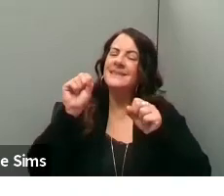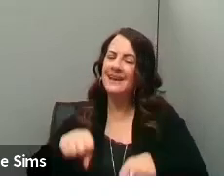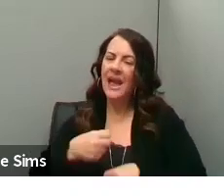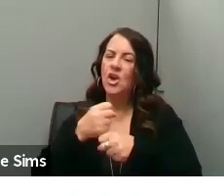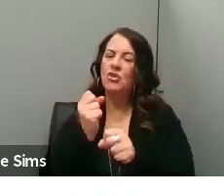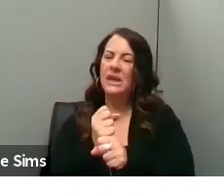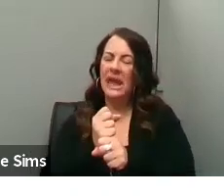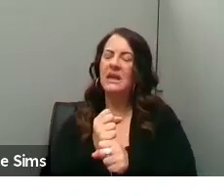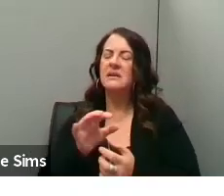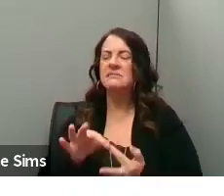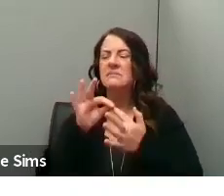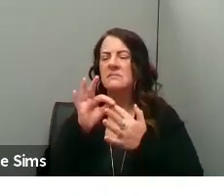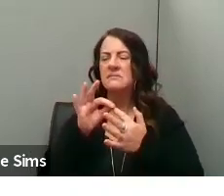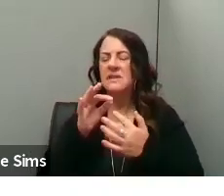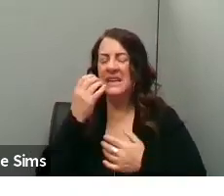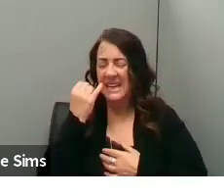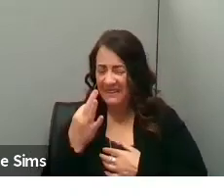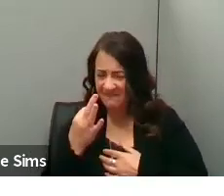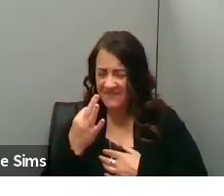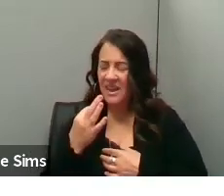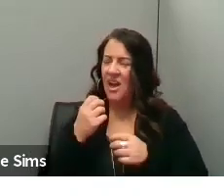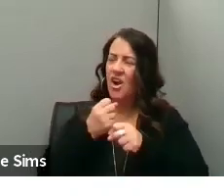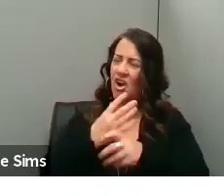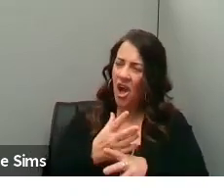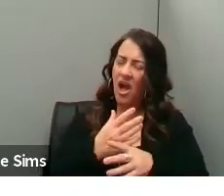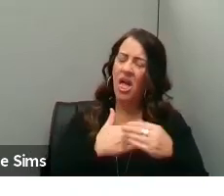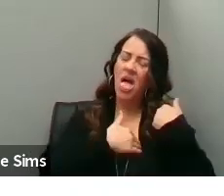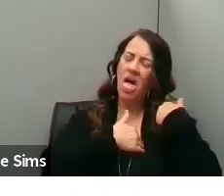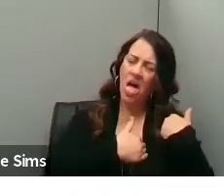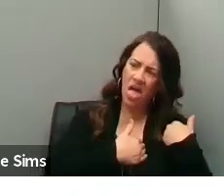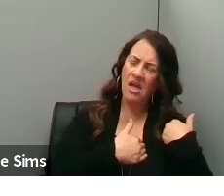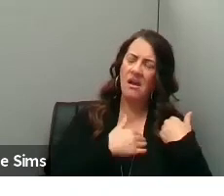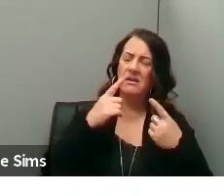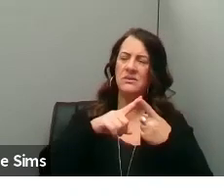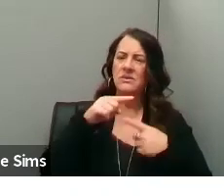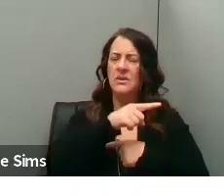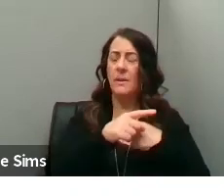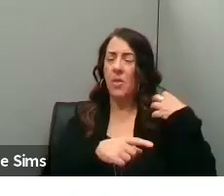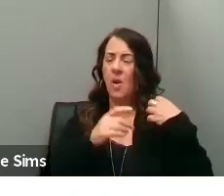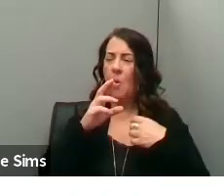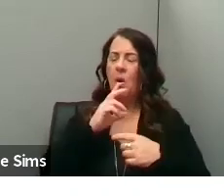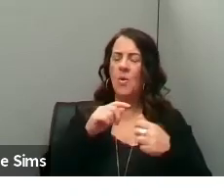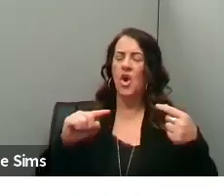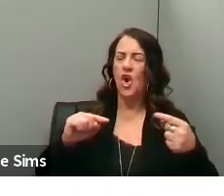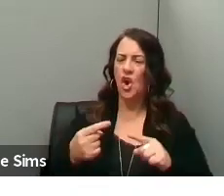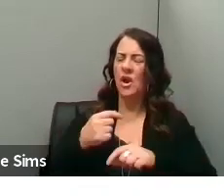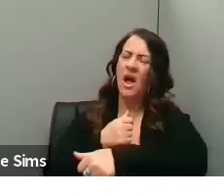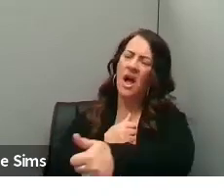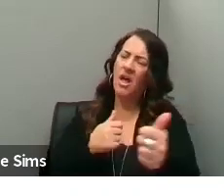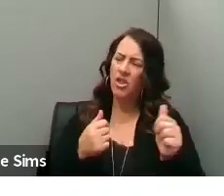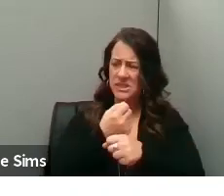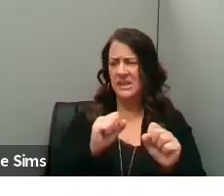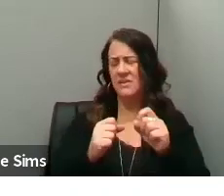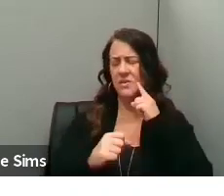a burden to the employer or threaten the health or safety of others, and the